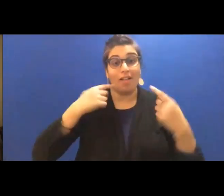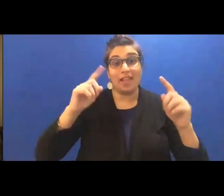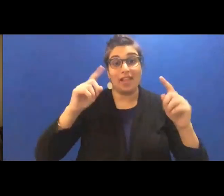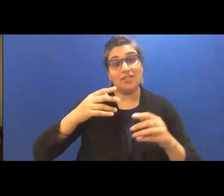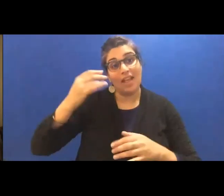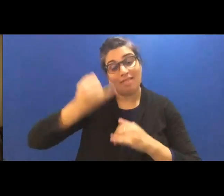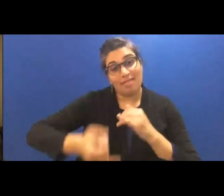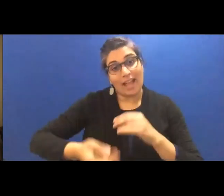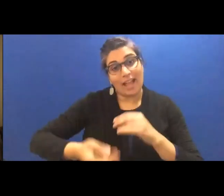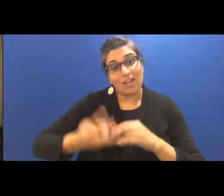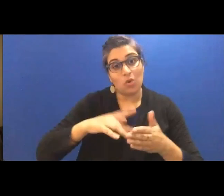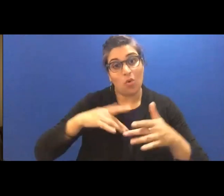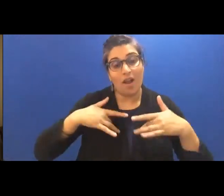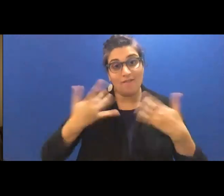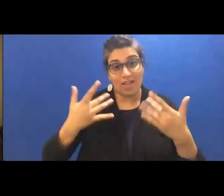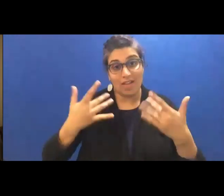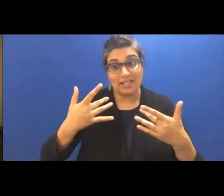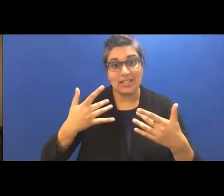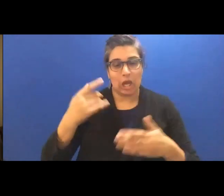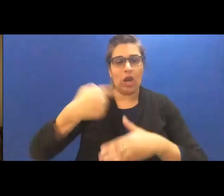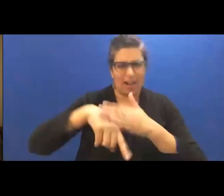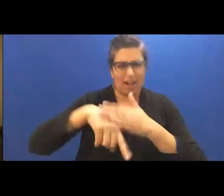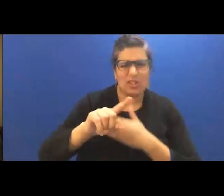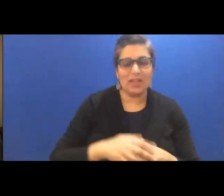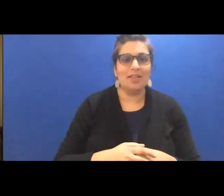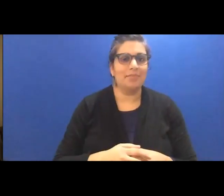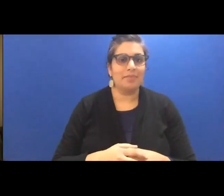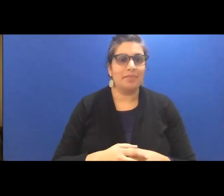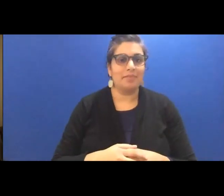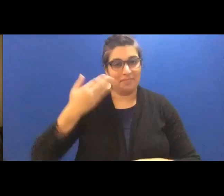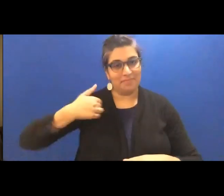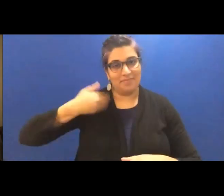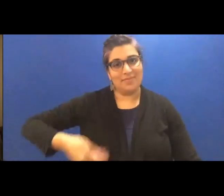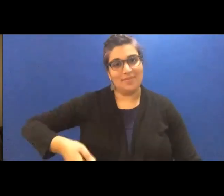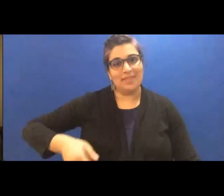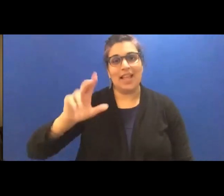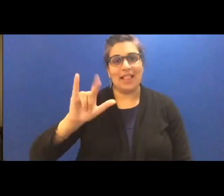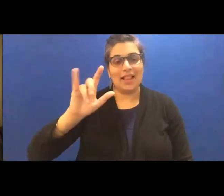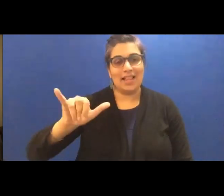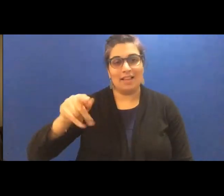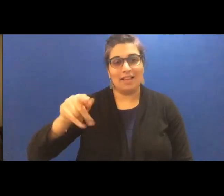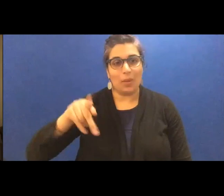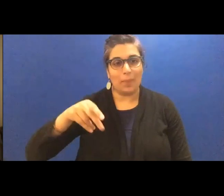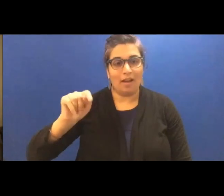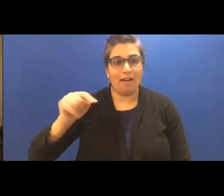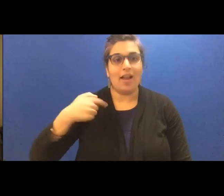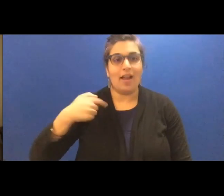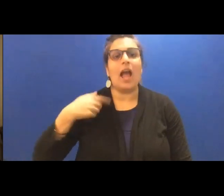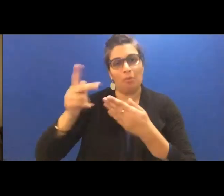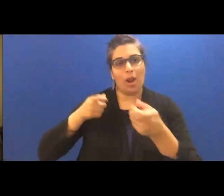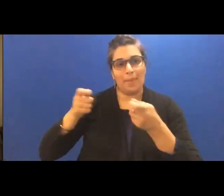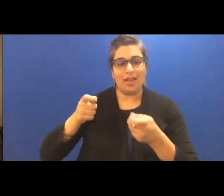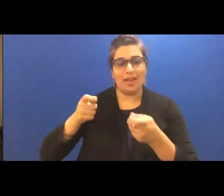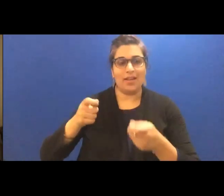early next week, so please stay tuned. My name is Lily Philpott. I'm the Programs Manager at the Asian American Writers Workshop, and it is